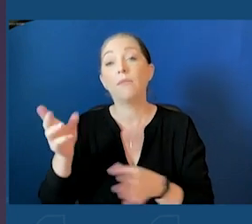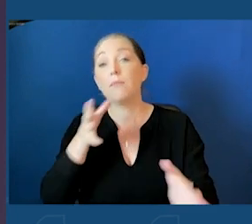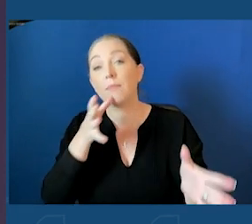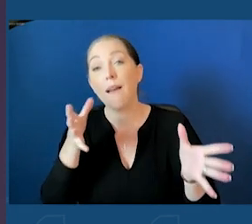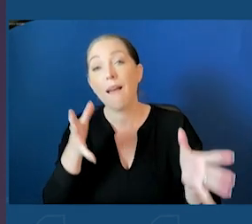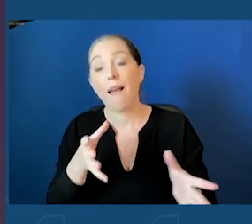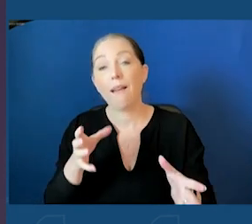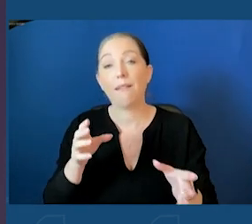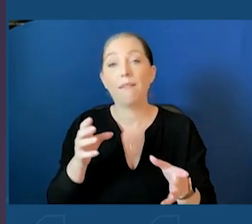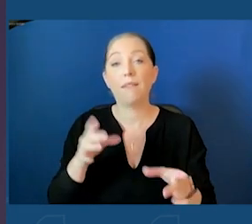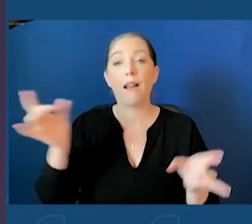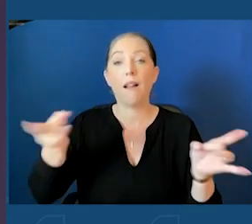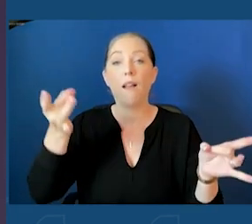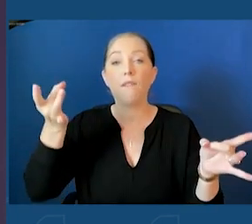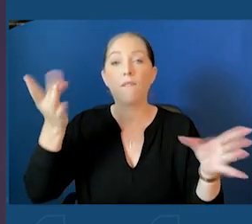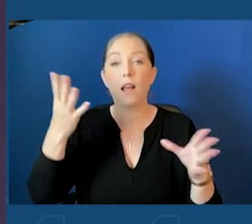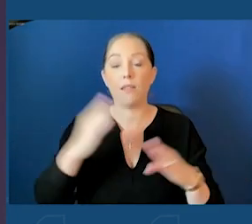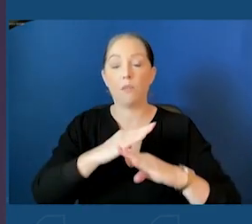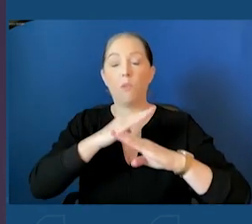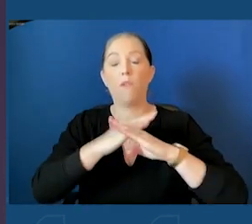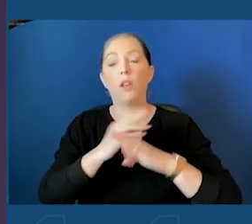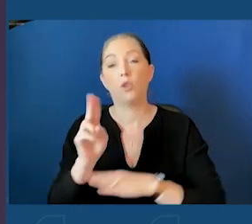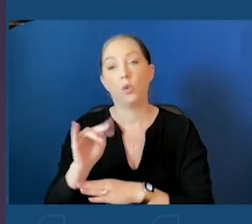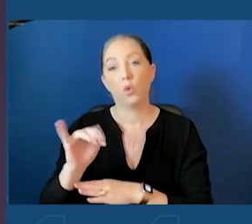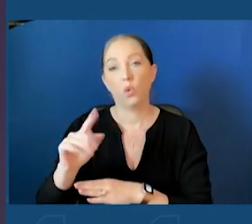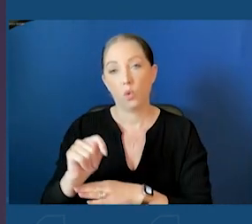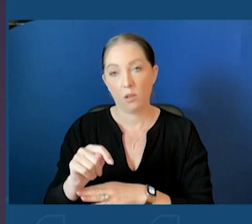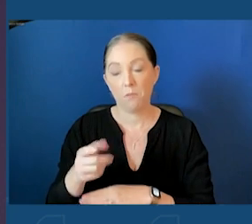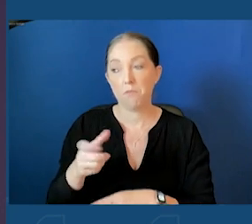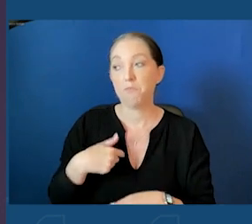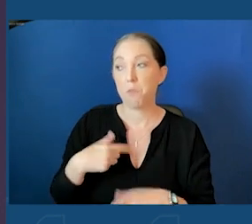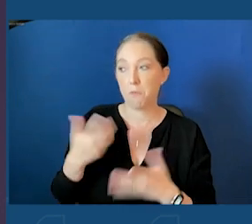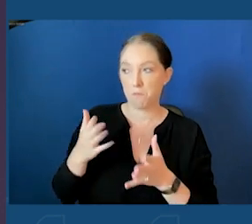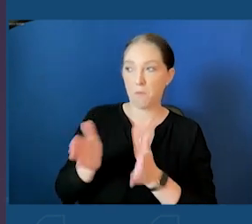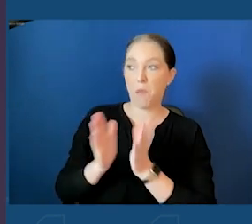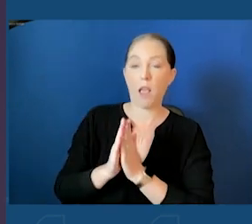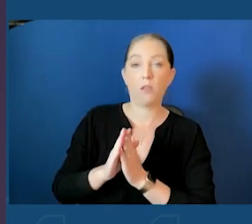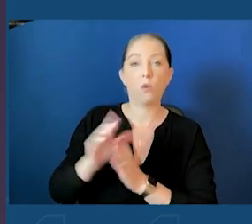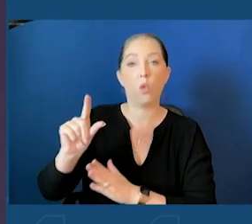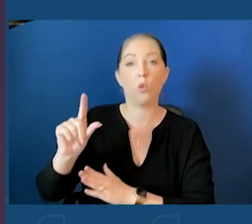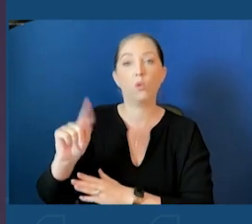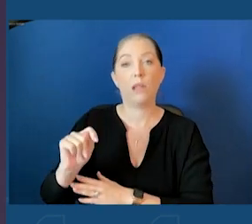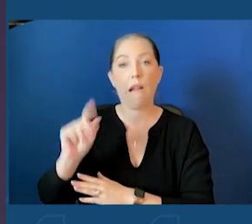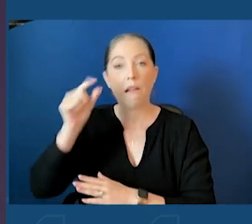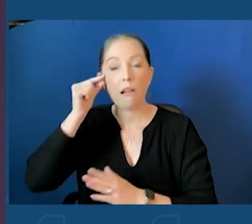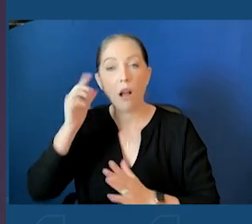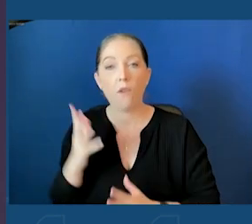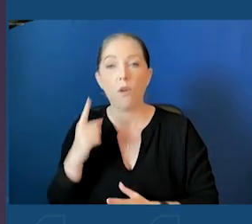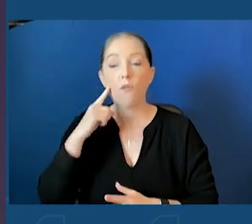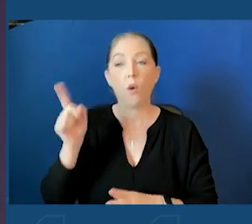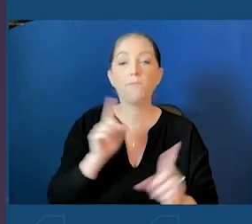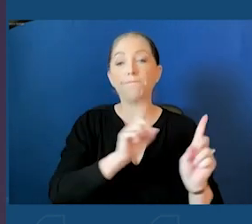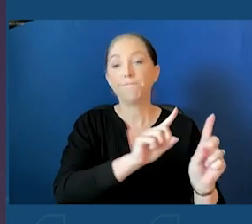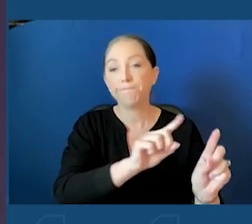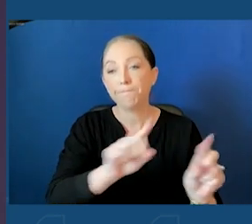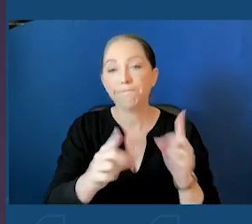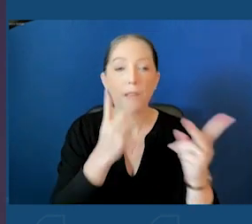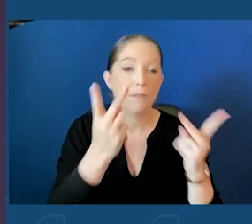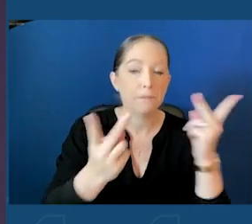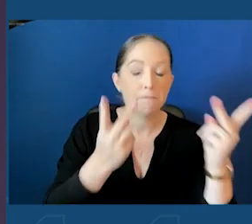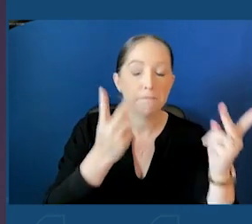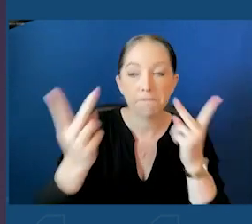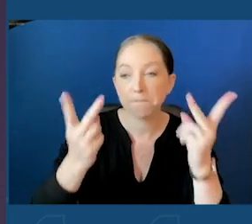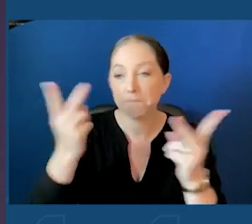Governor, Antonio Delgado, to go around the state, and he's been convening listening forums and bringing back information in real time to us so we